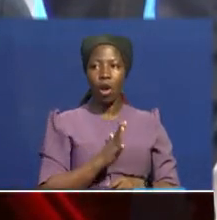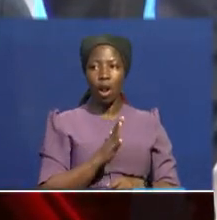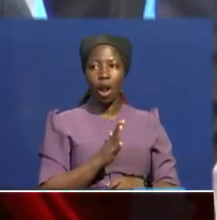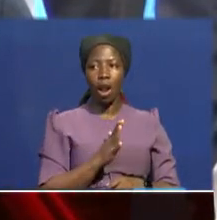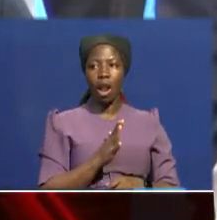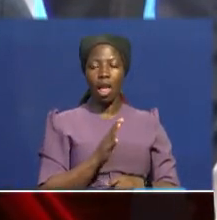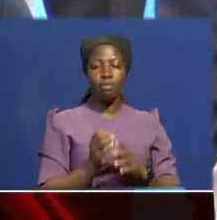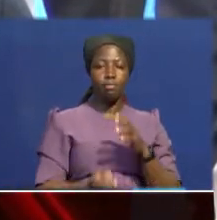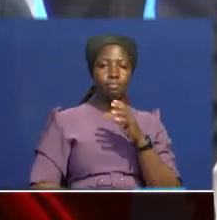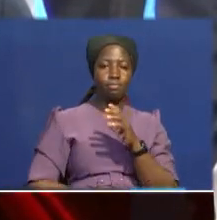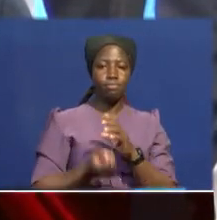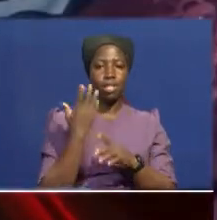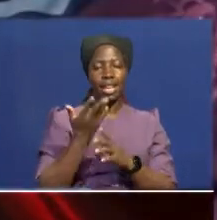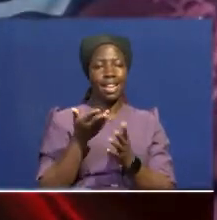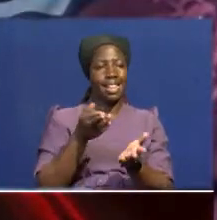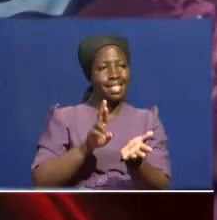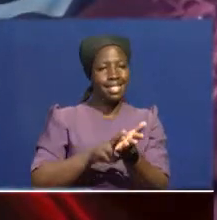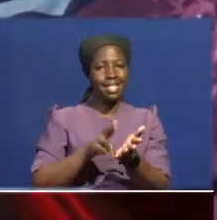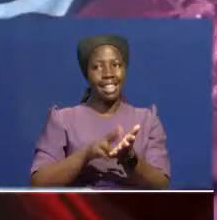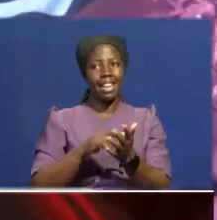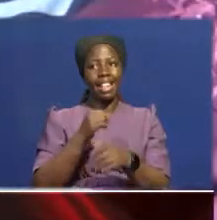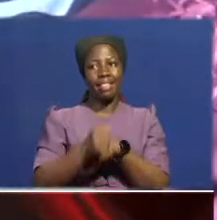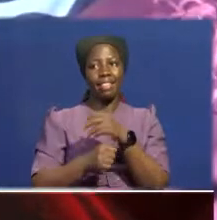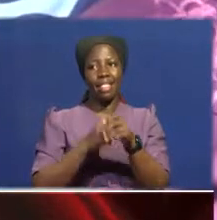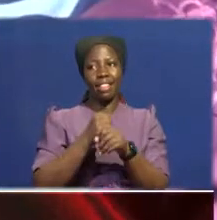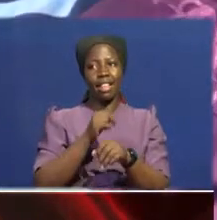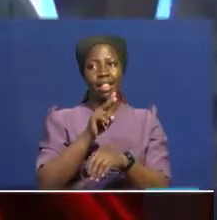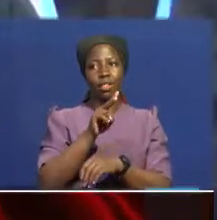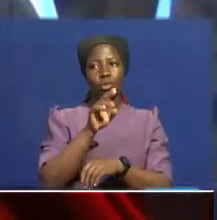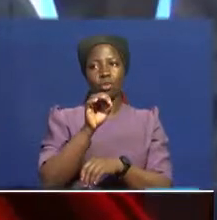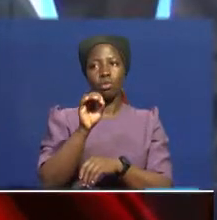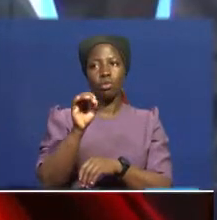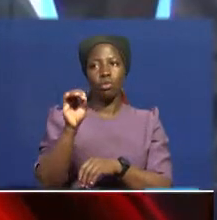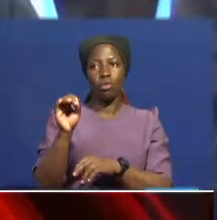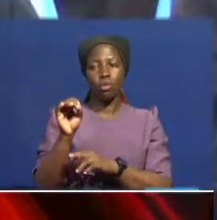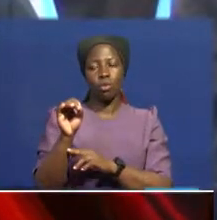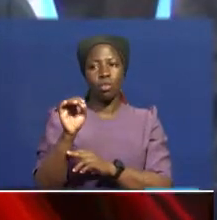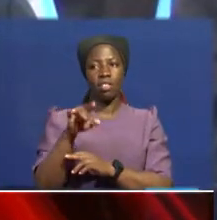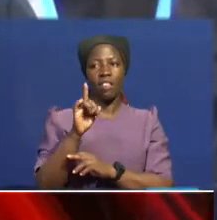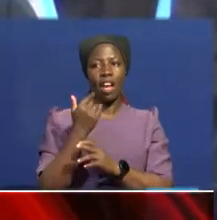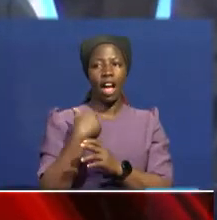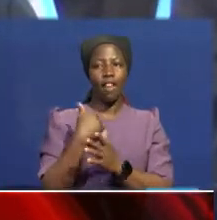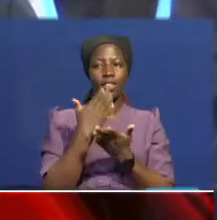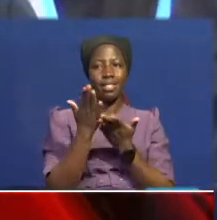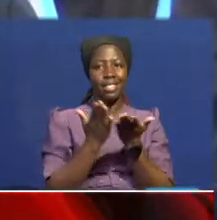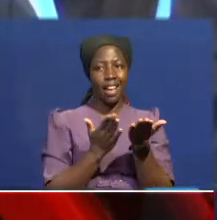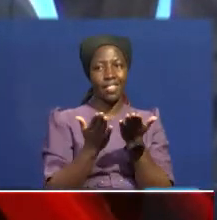lisachiliwa mwaka wa 2000. Alishukulikia mambo ya amani na mambo ya kanisa